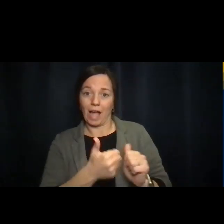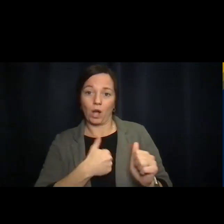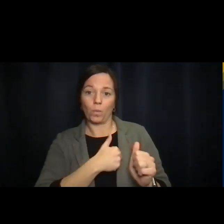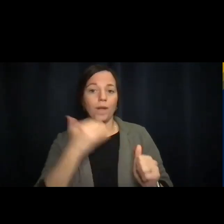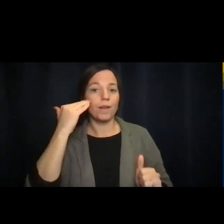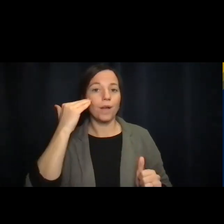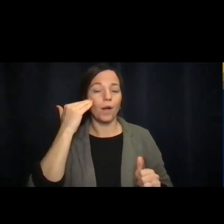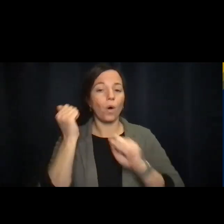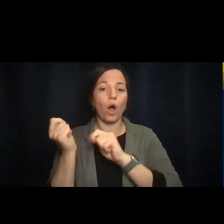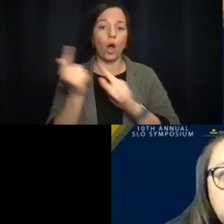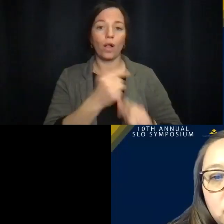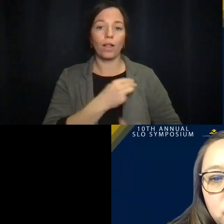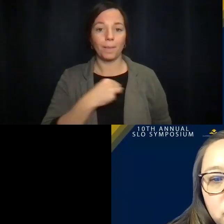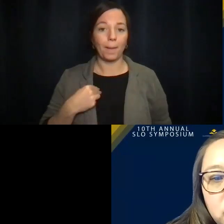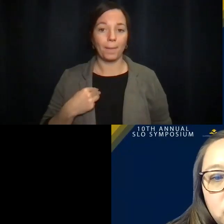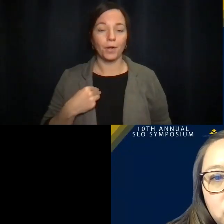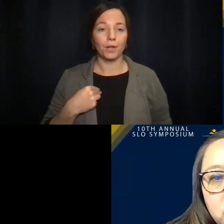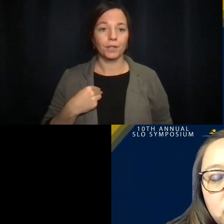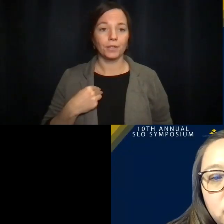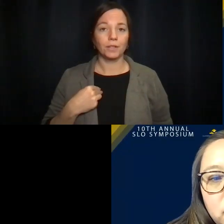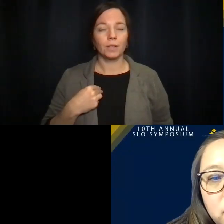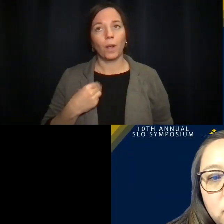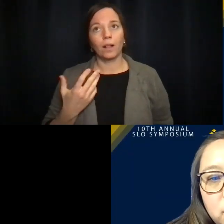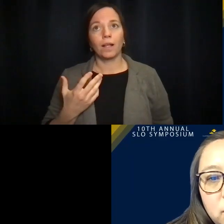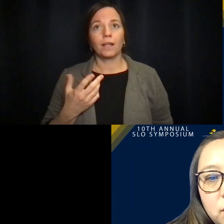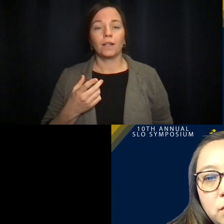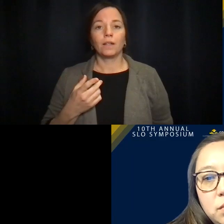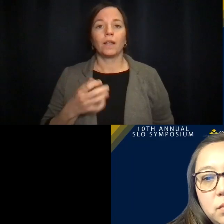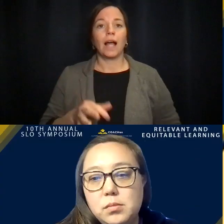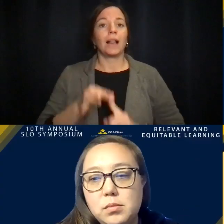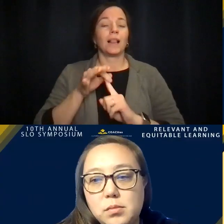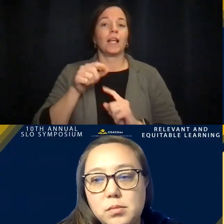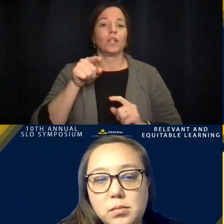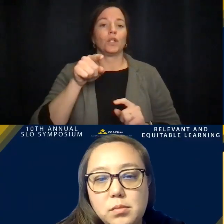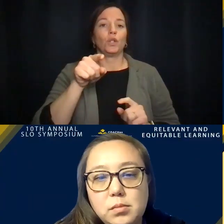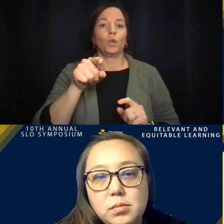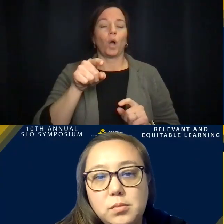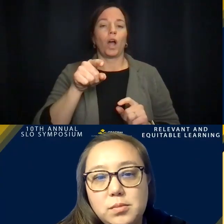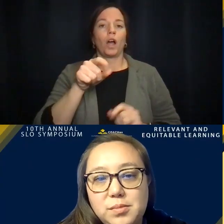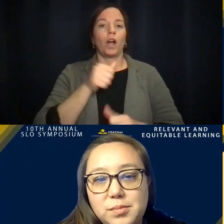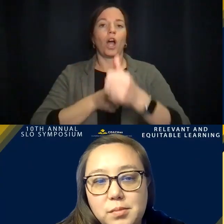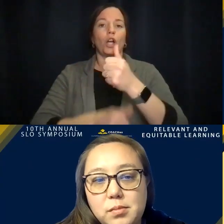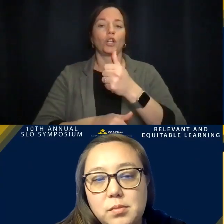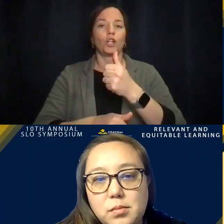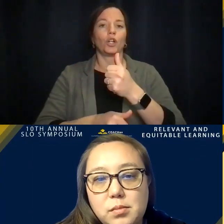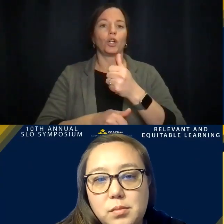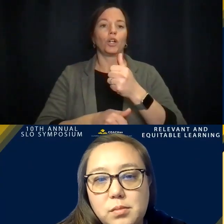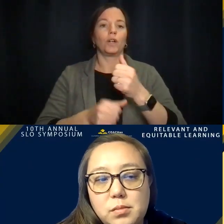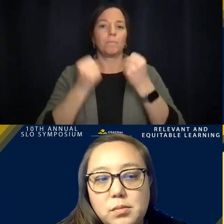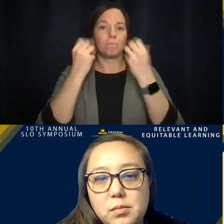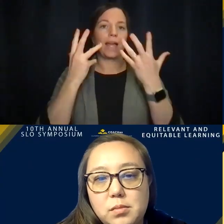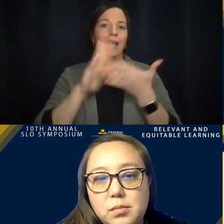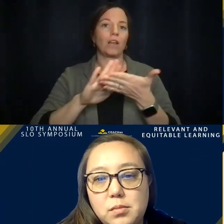all of our members, you know, you, unless you are clustered in a multi-college district where you and your